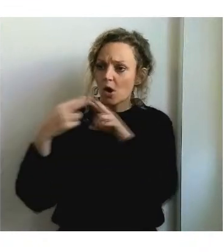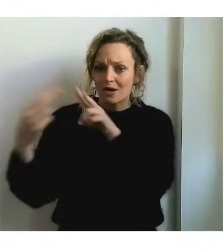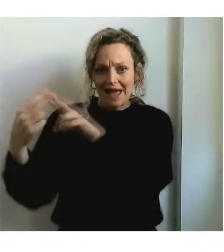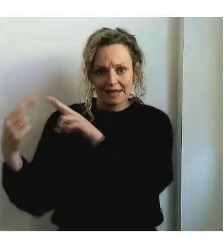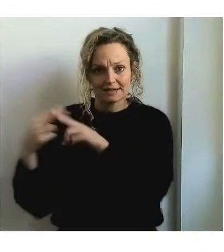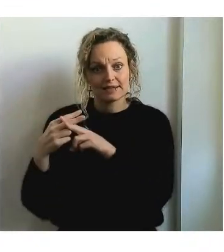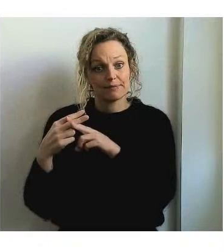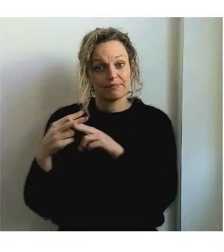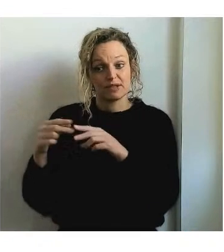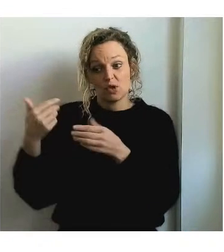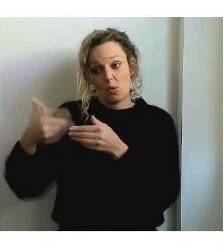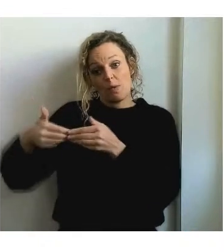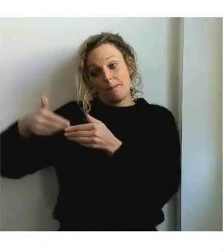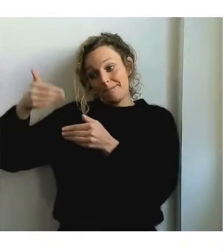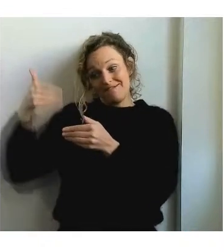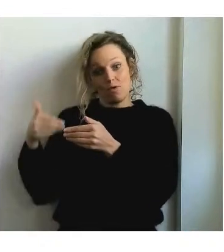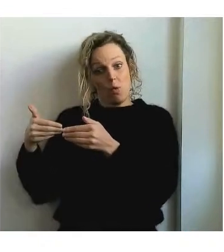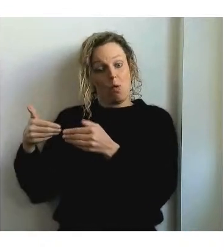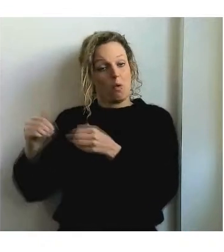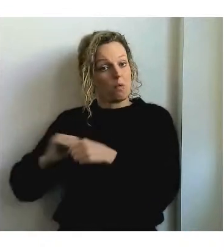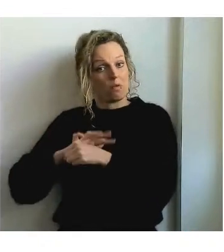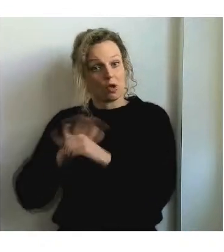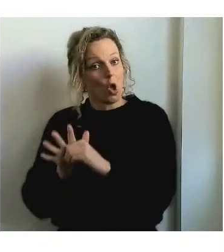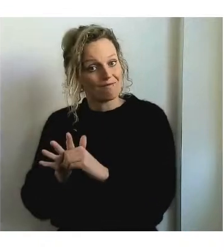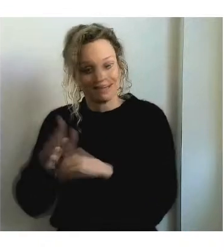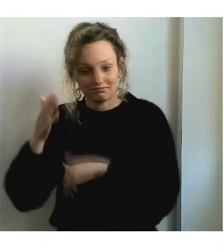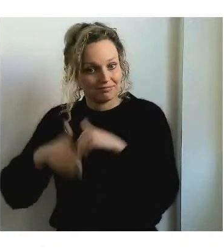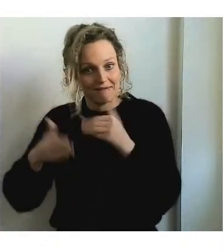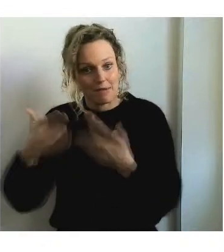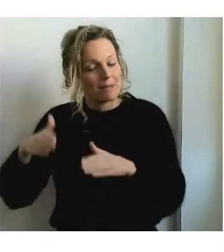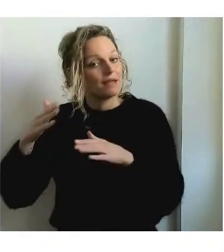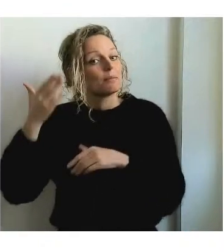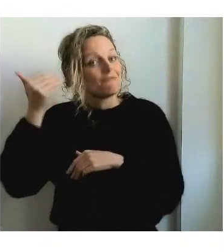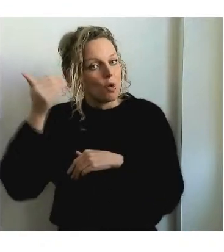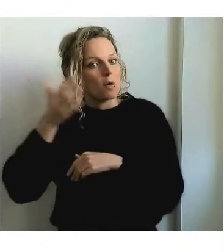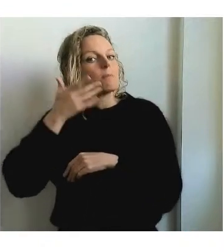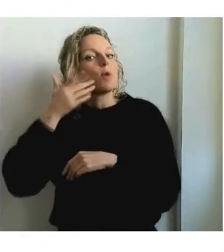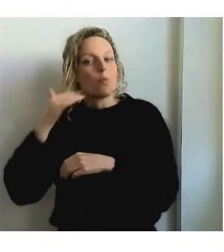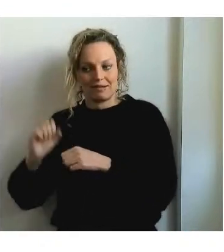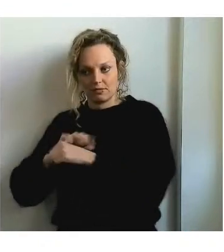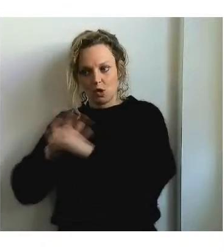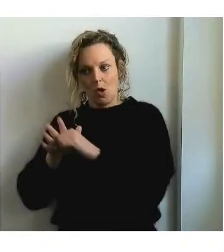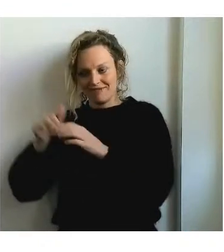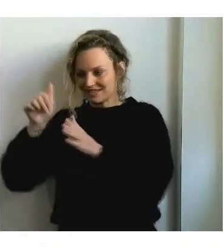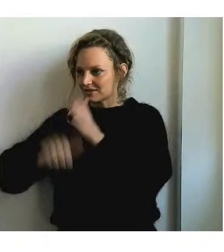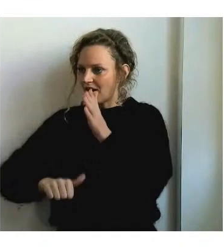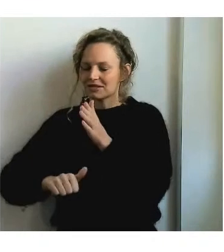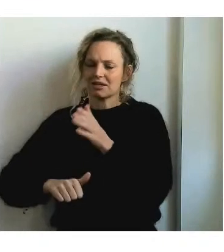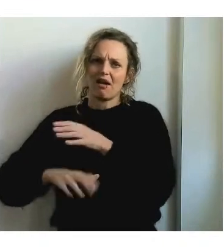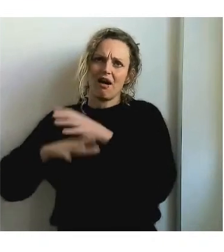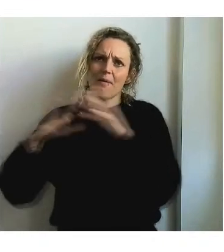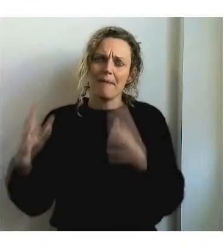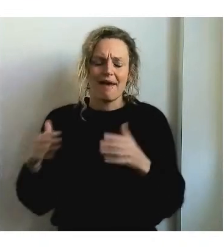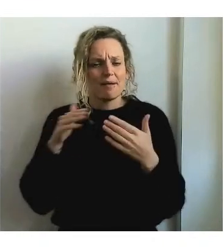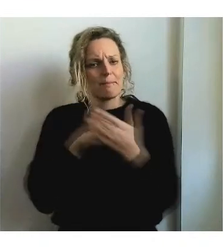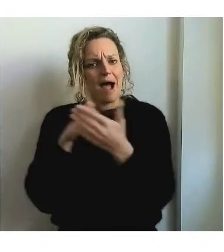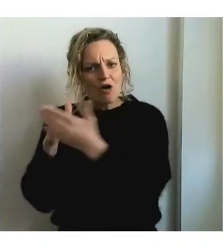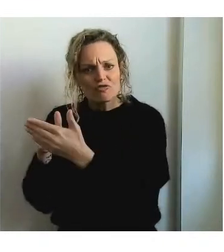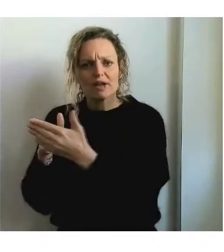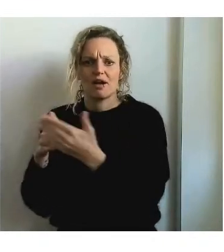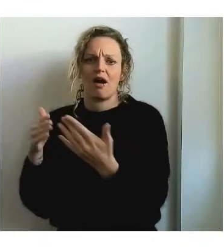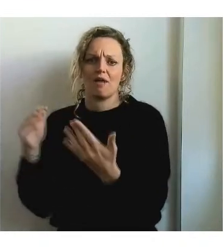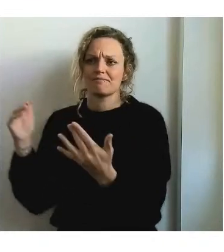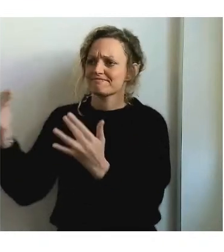done before. But as soon as the pandemic started, that was just a massive issue for people in terms of not having that personal access to a